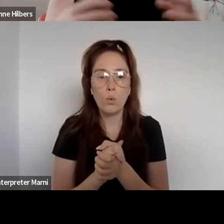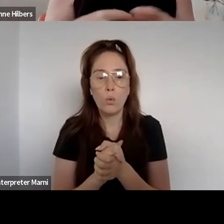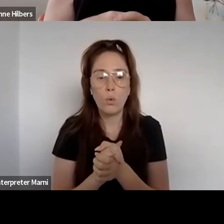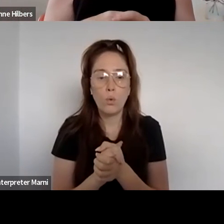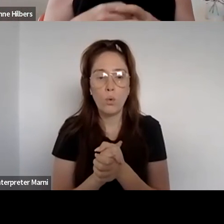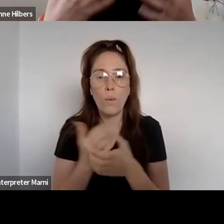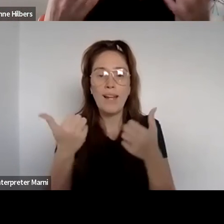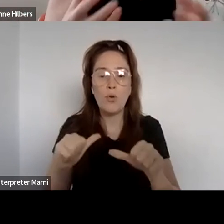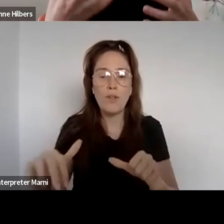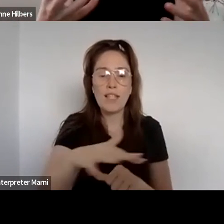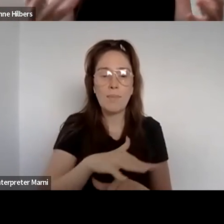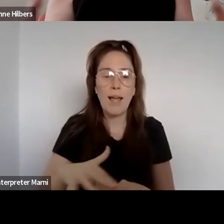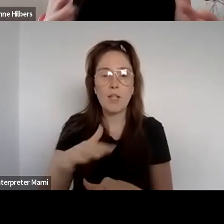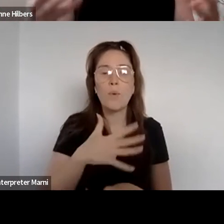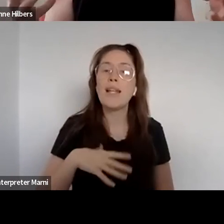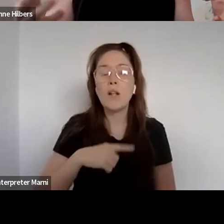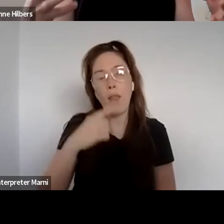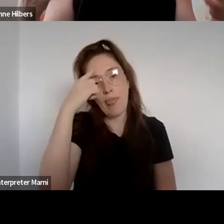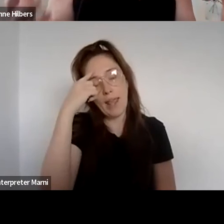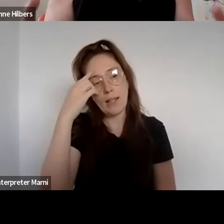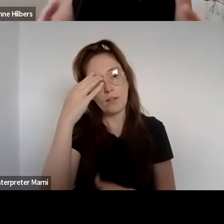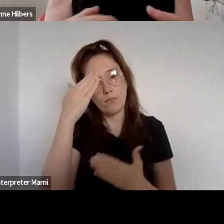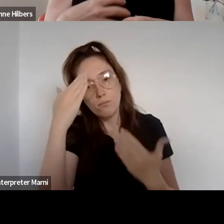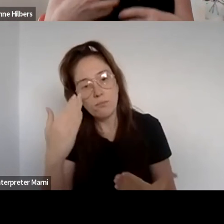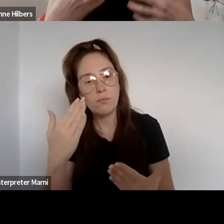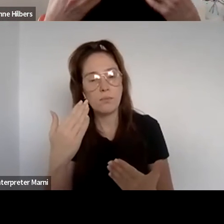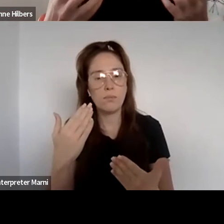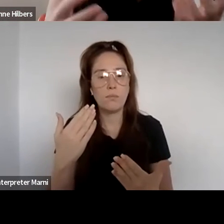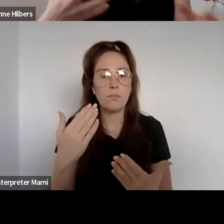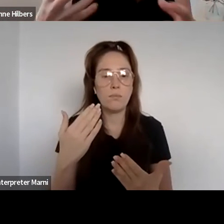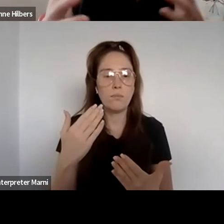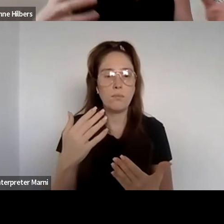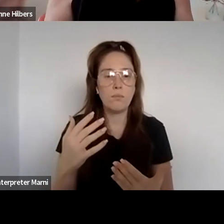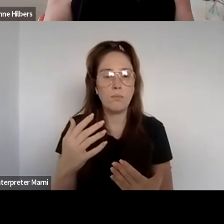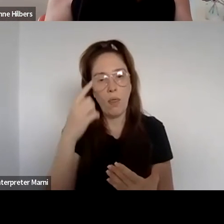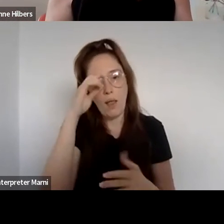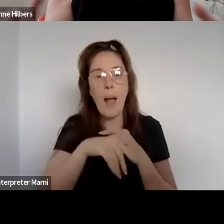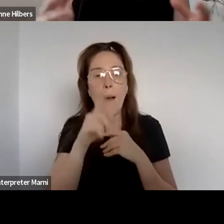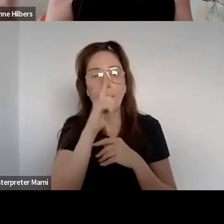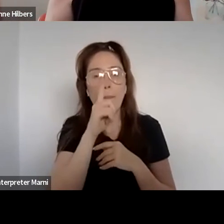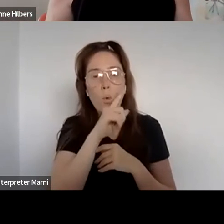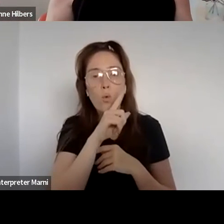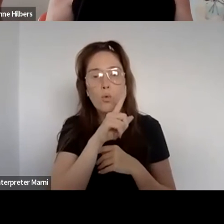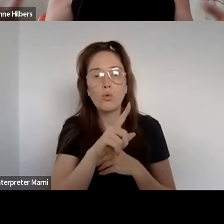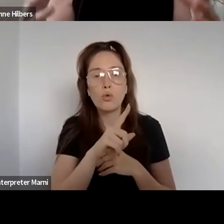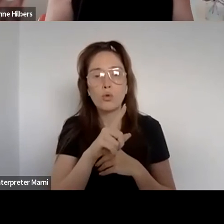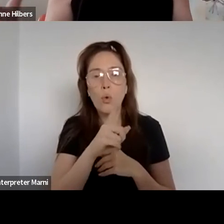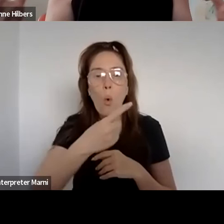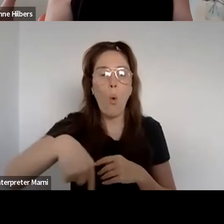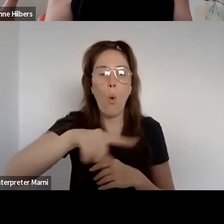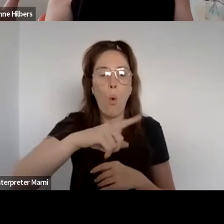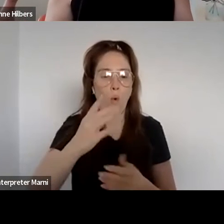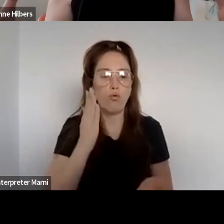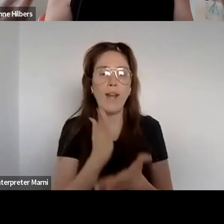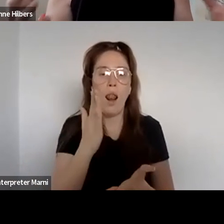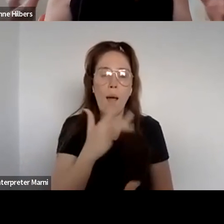held in a mindful and respectful and a considered way, so that all of that can be at play and all that